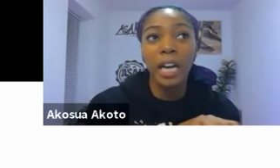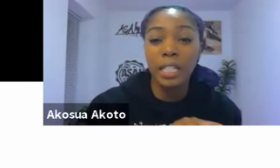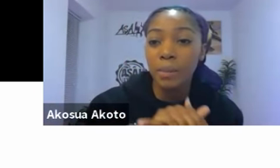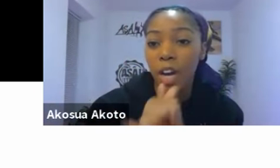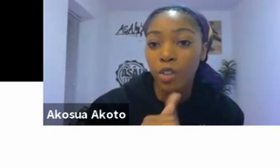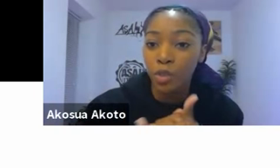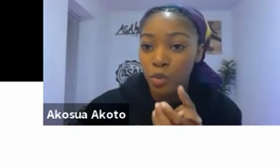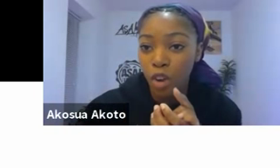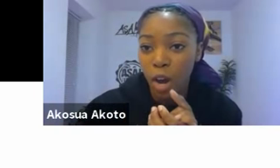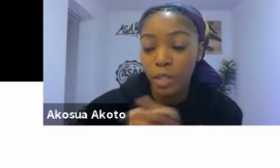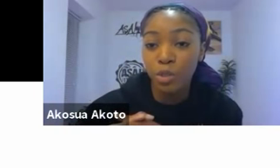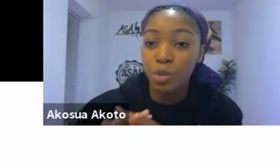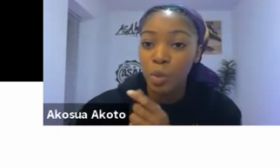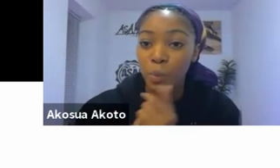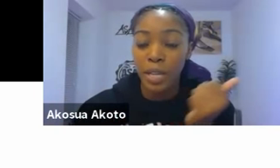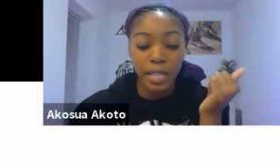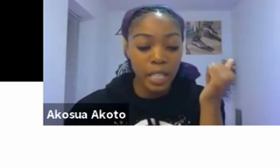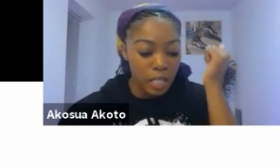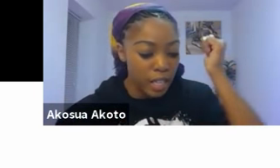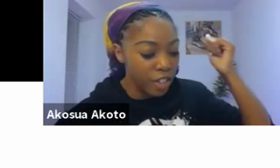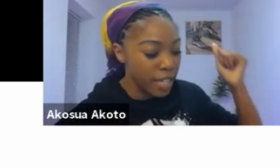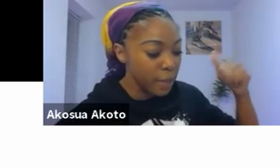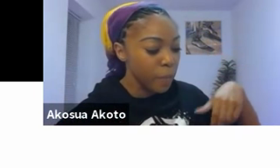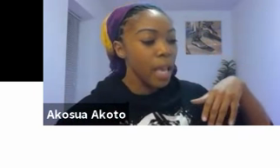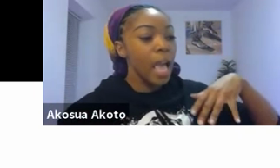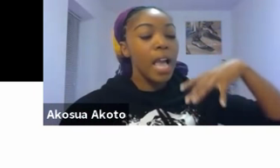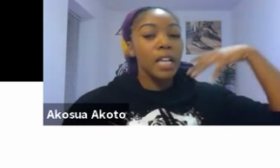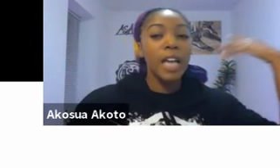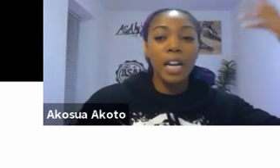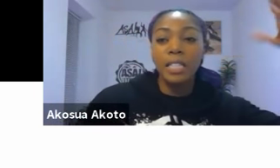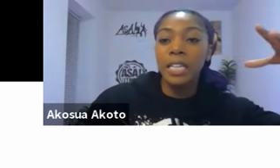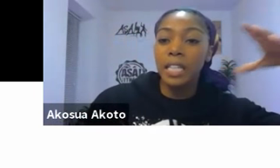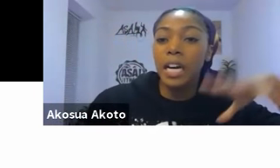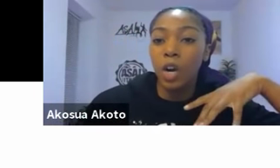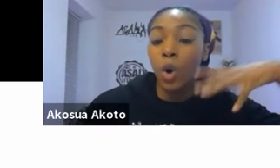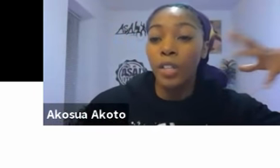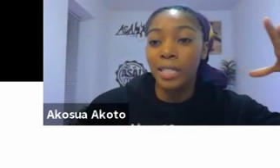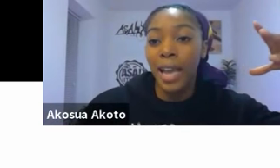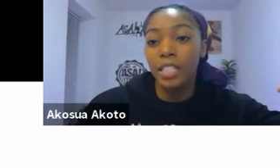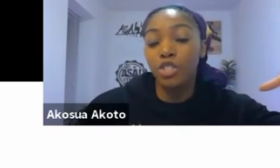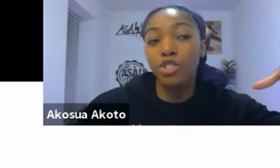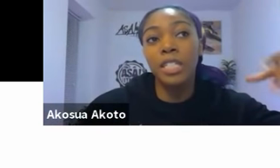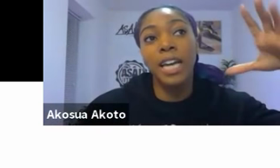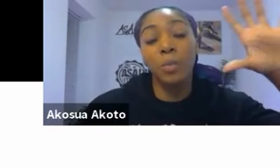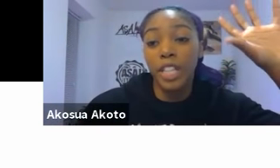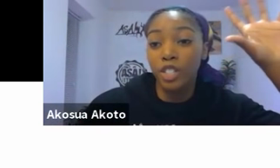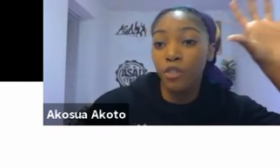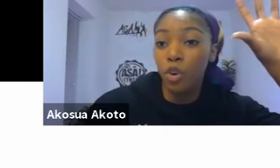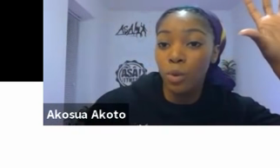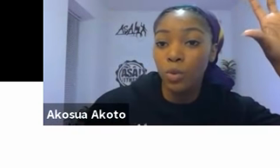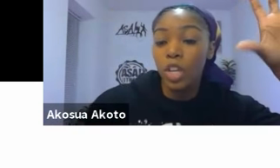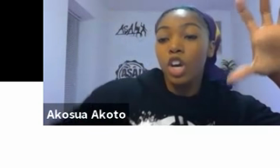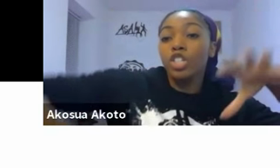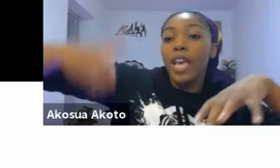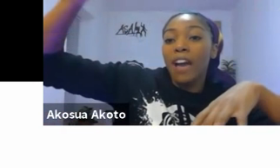called Yankadi Makru from the Susu people in Guinea, Southern Guinea. Yankadi is a courting dance. It's usually done when there's a